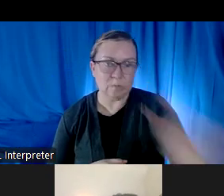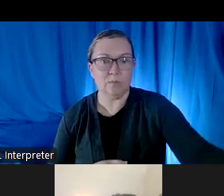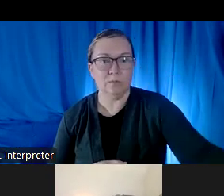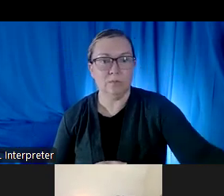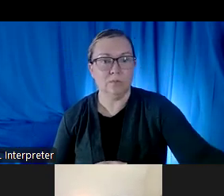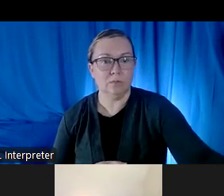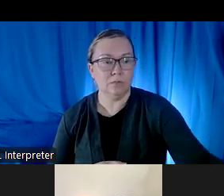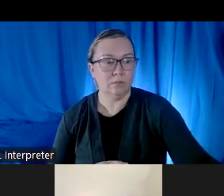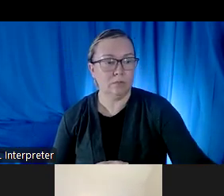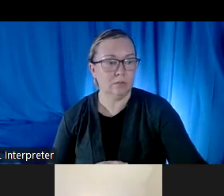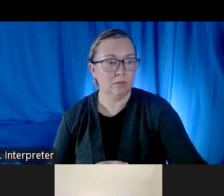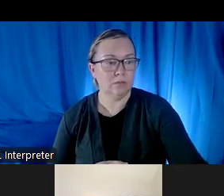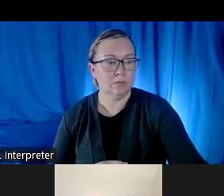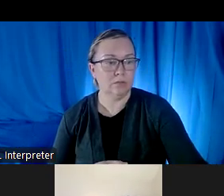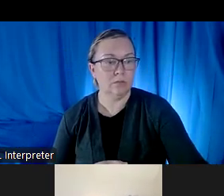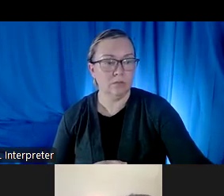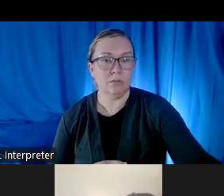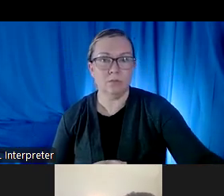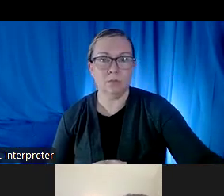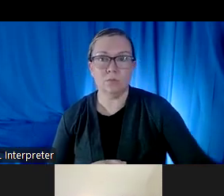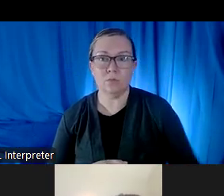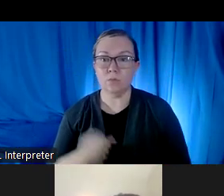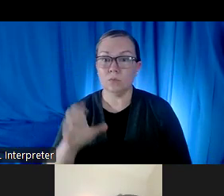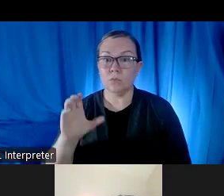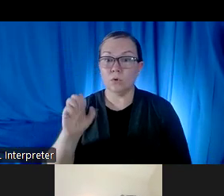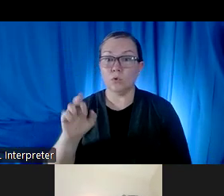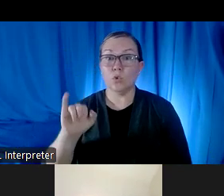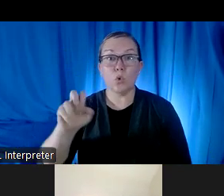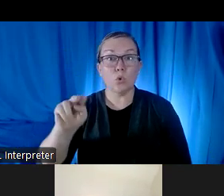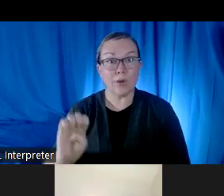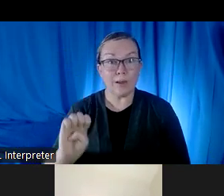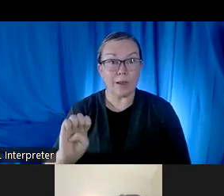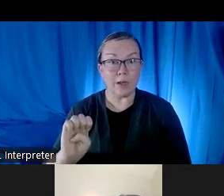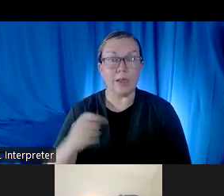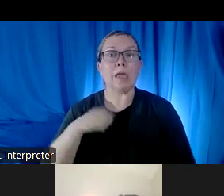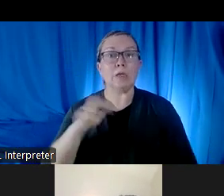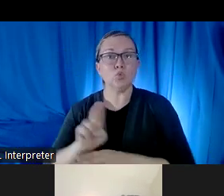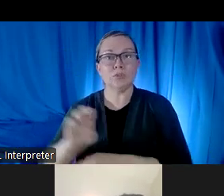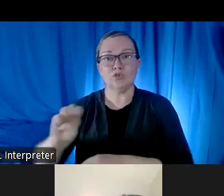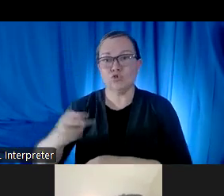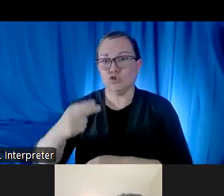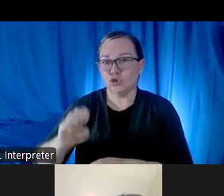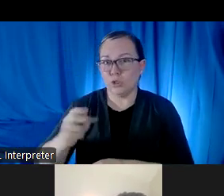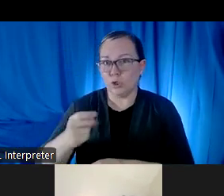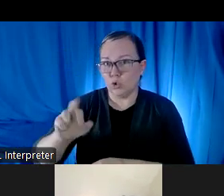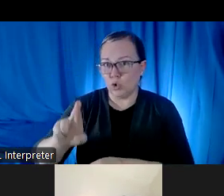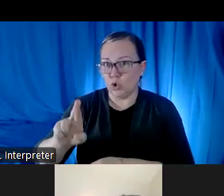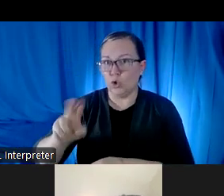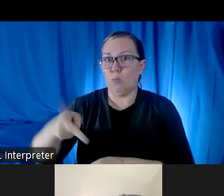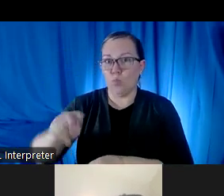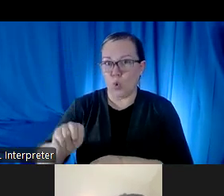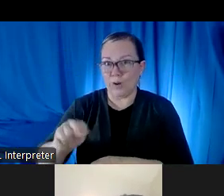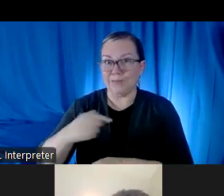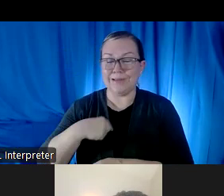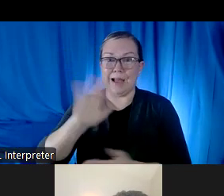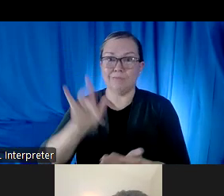And Corinne? Hey, I'm Corinne Schramm. I use she, her pronouns. I am a middle-aged white